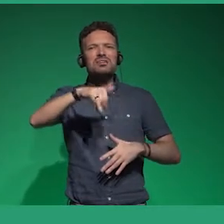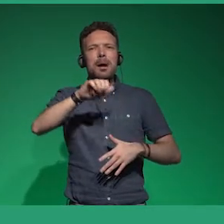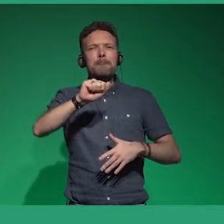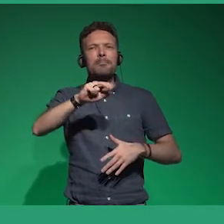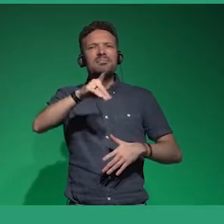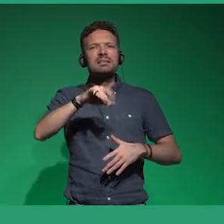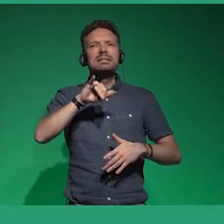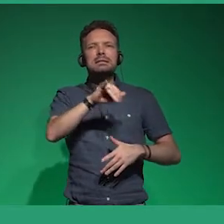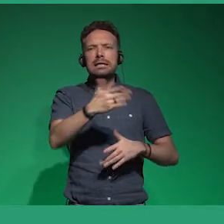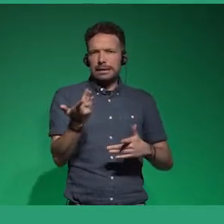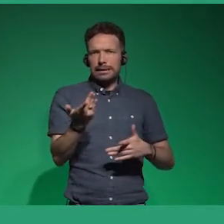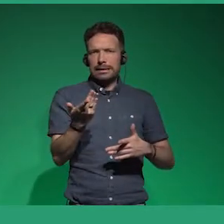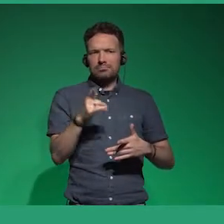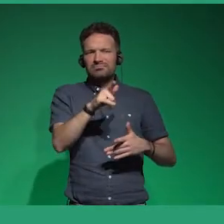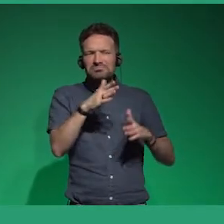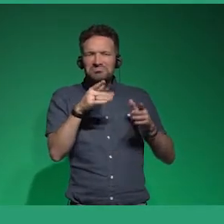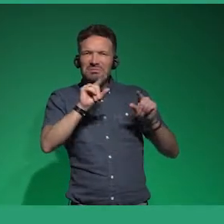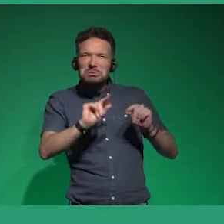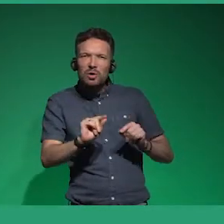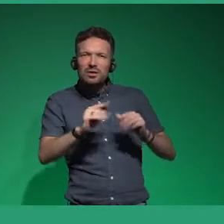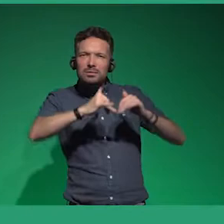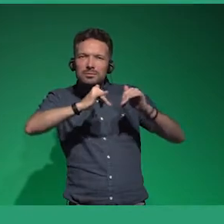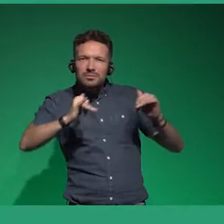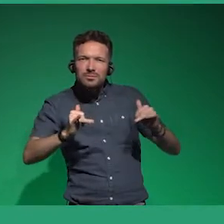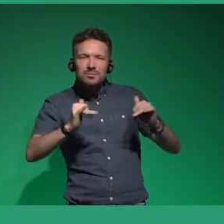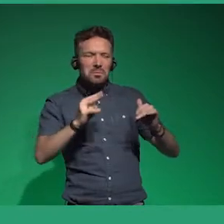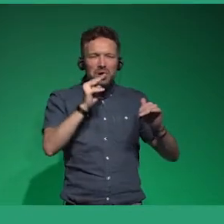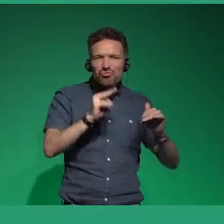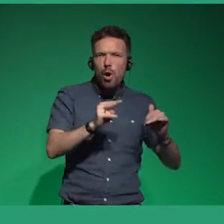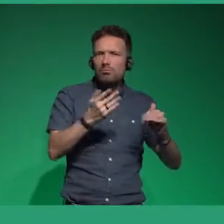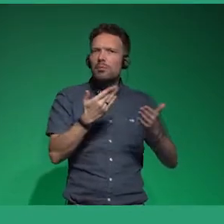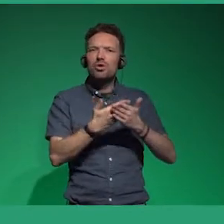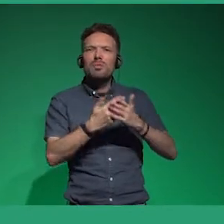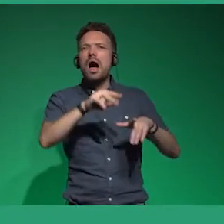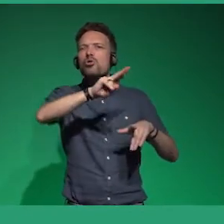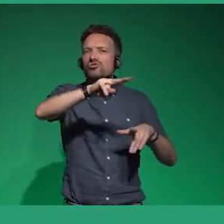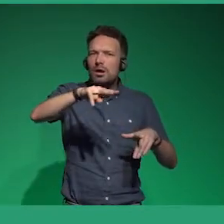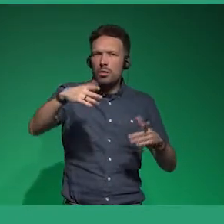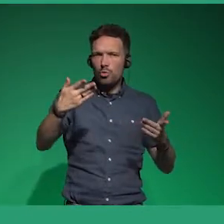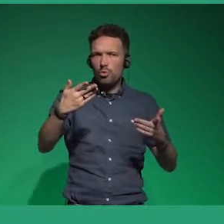be whatever, we still thinking about it, and then we want to, you guys also